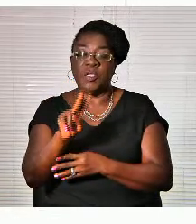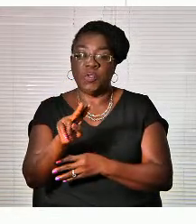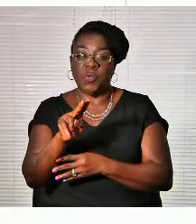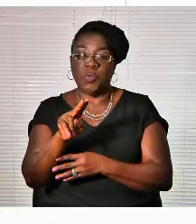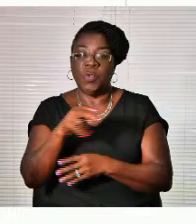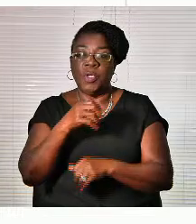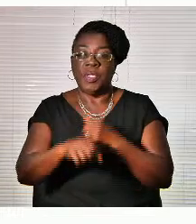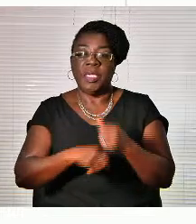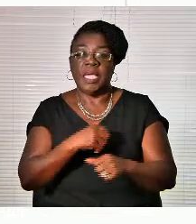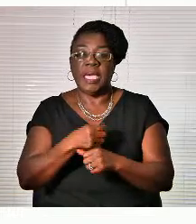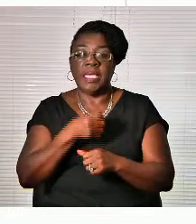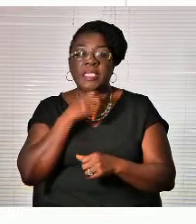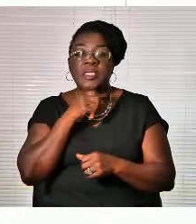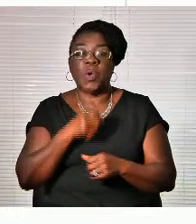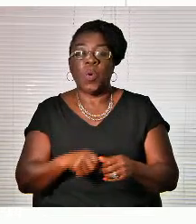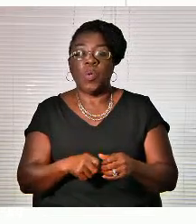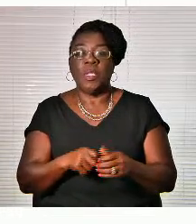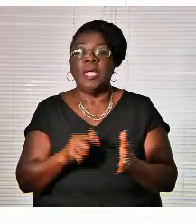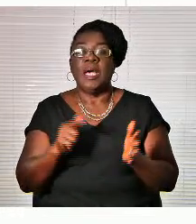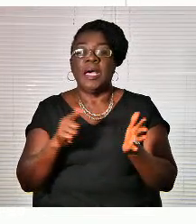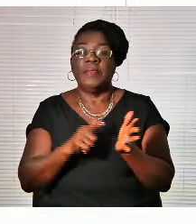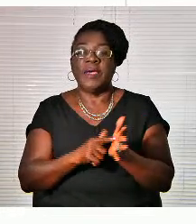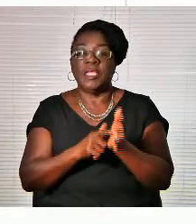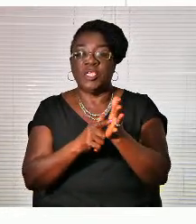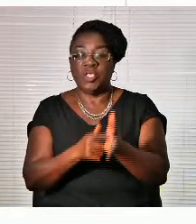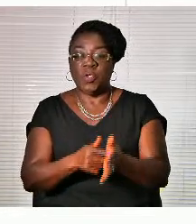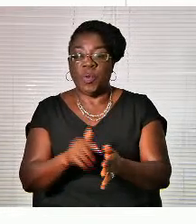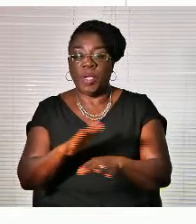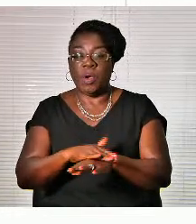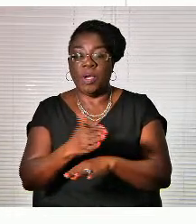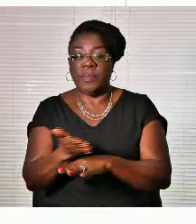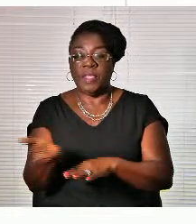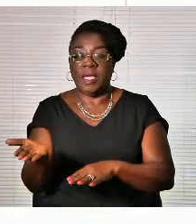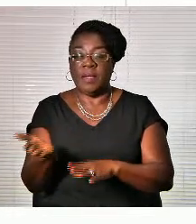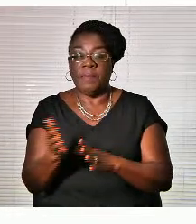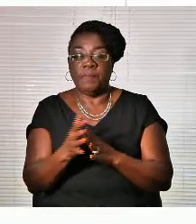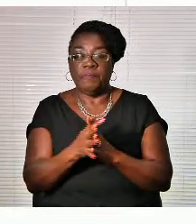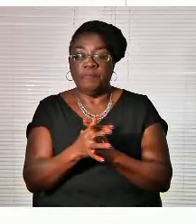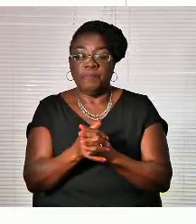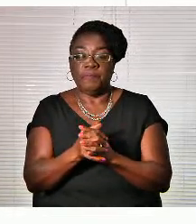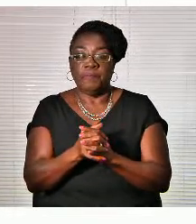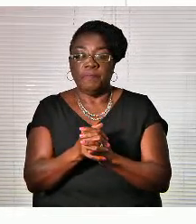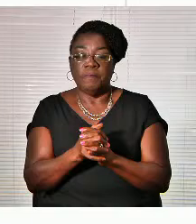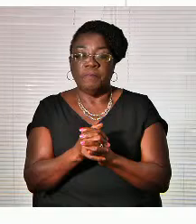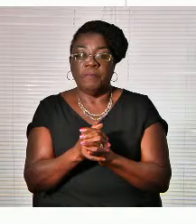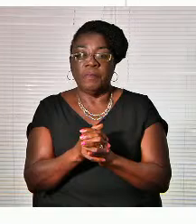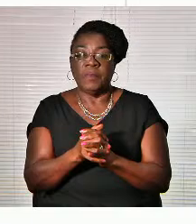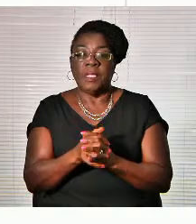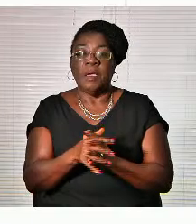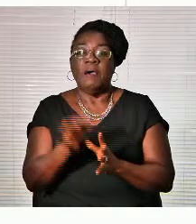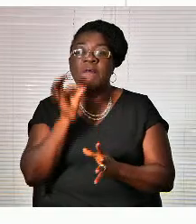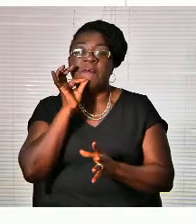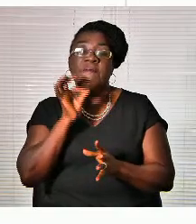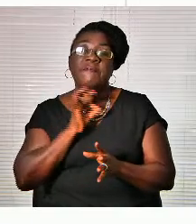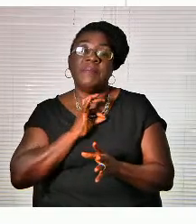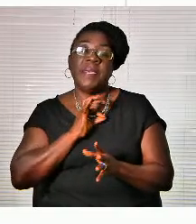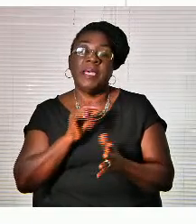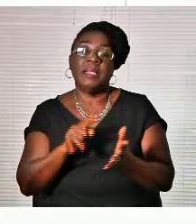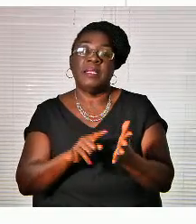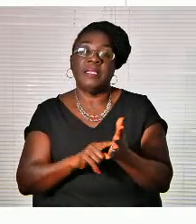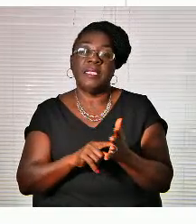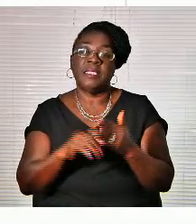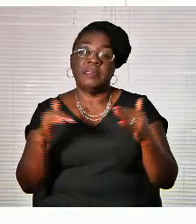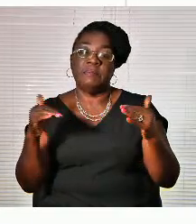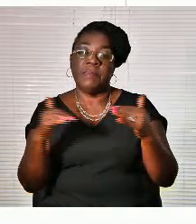what is reflected on there as our interquartile range. For females, this middle